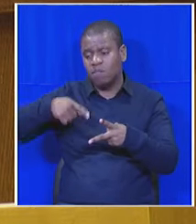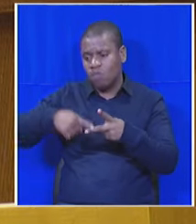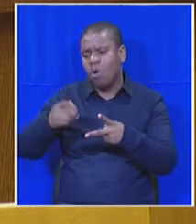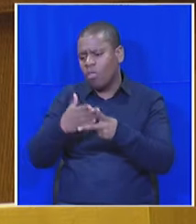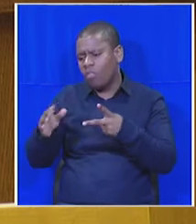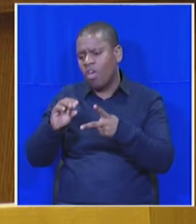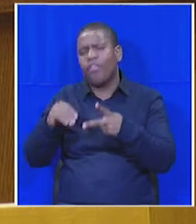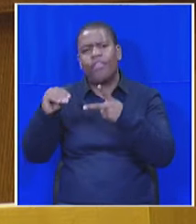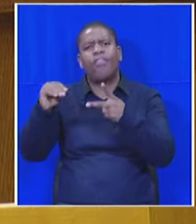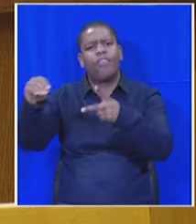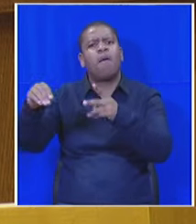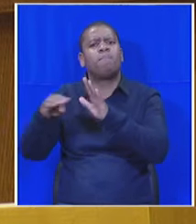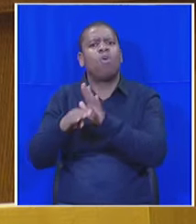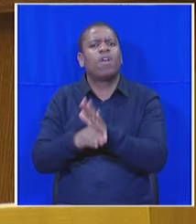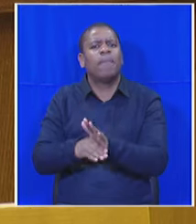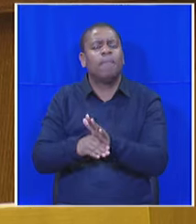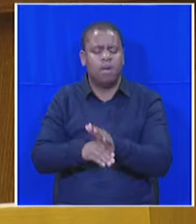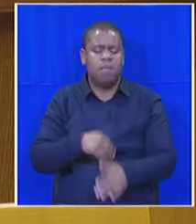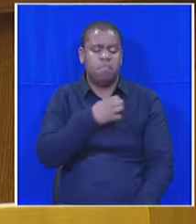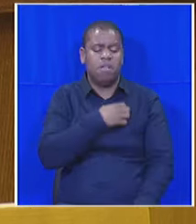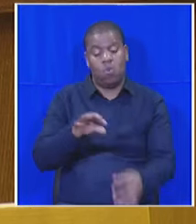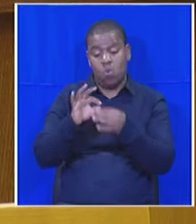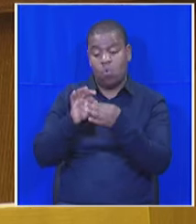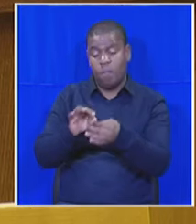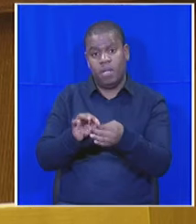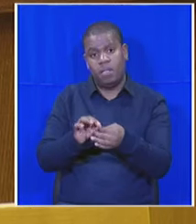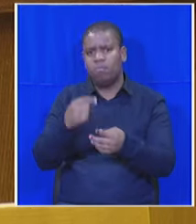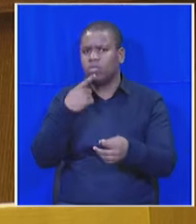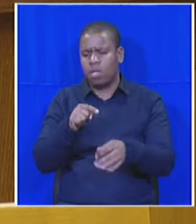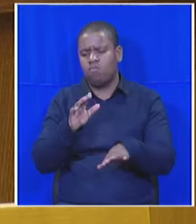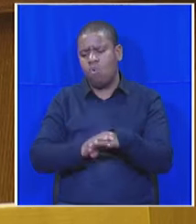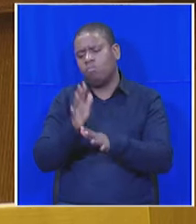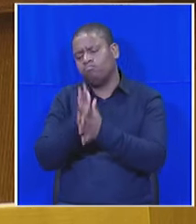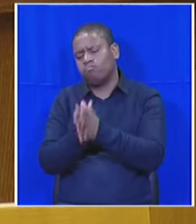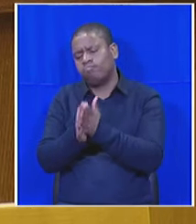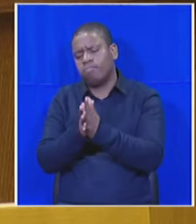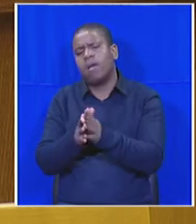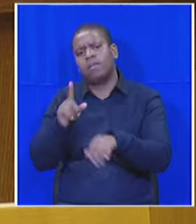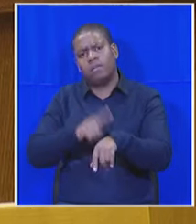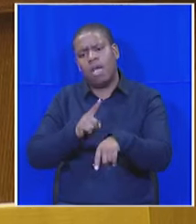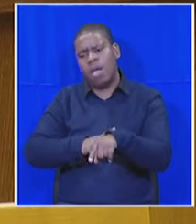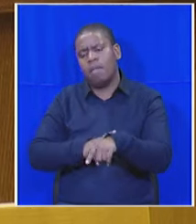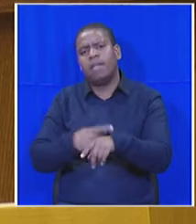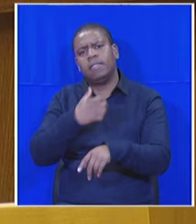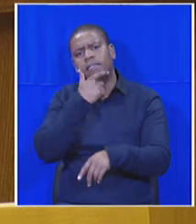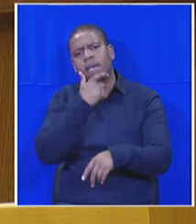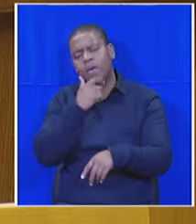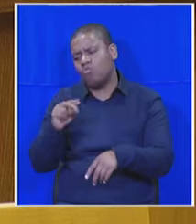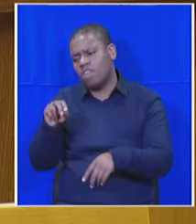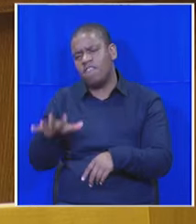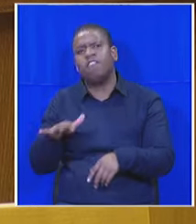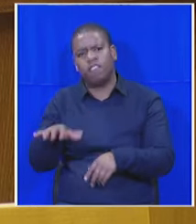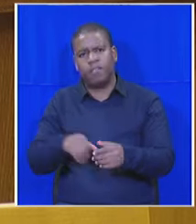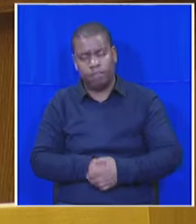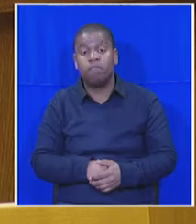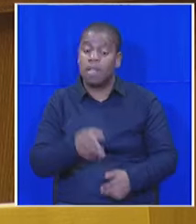to the next, despite the minister's commitment that it would have been completed by December 2015.